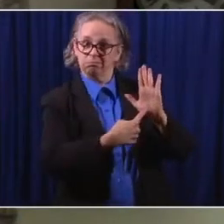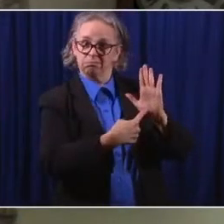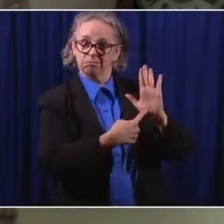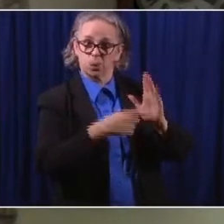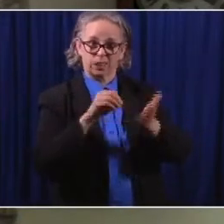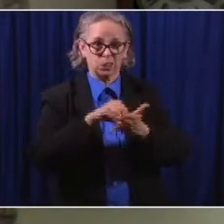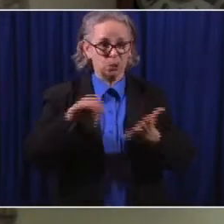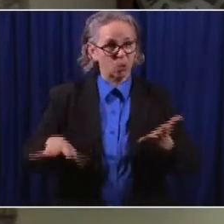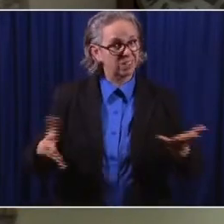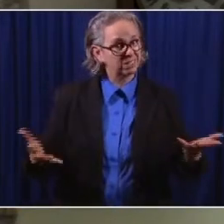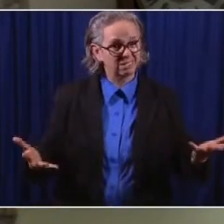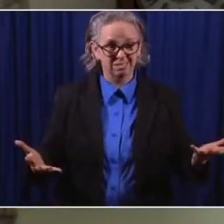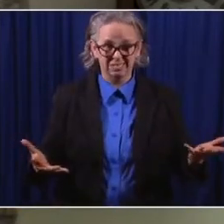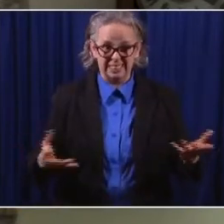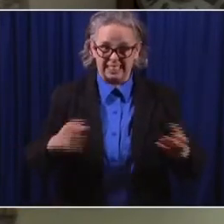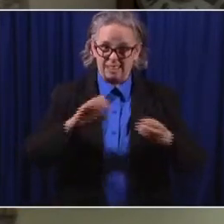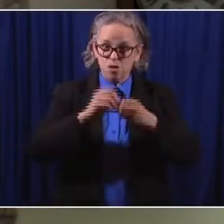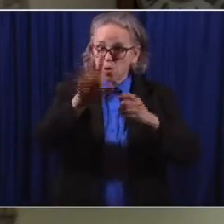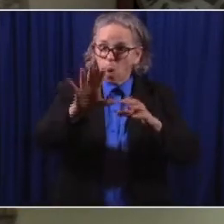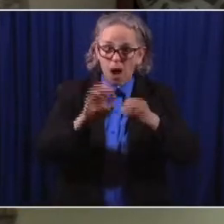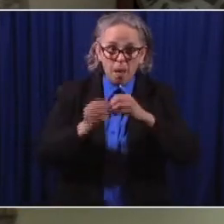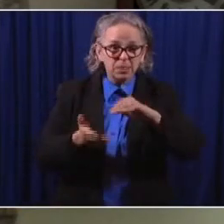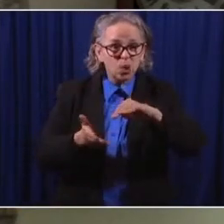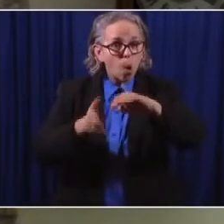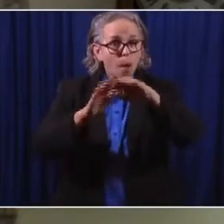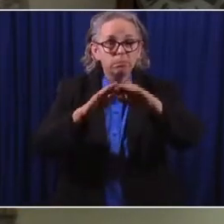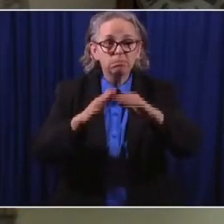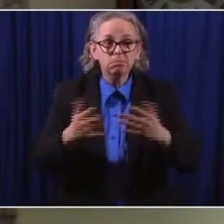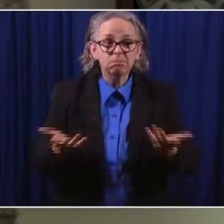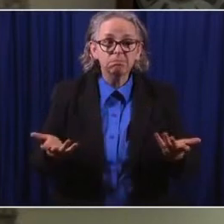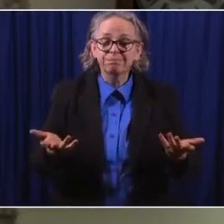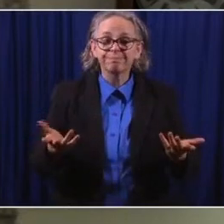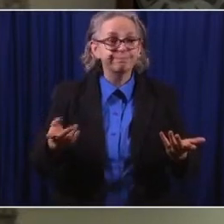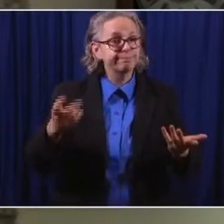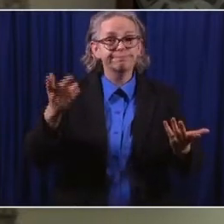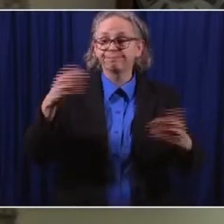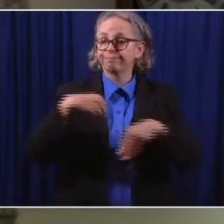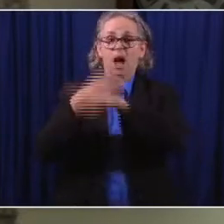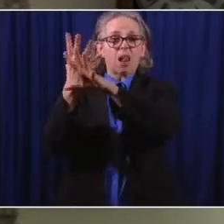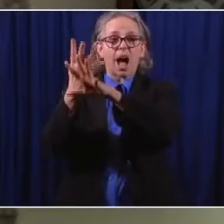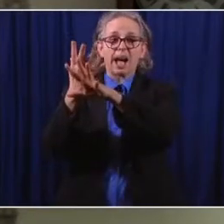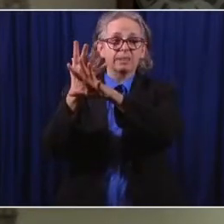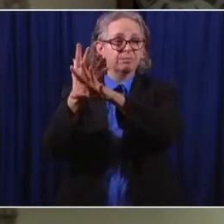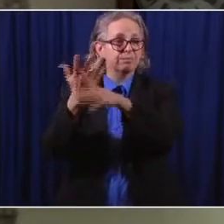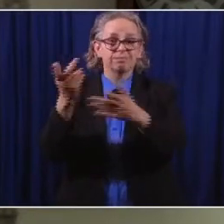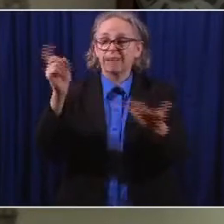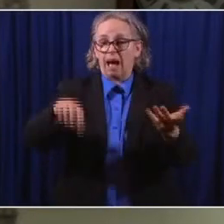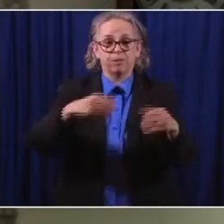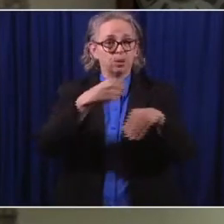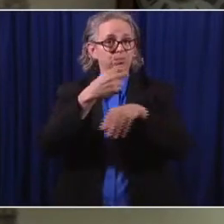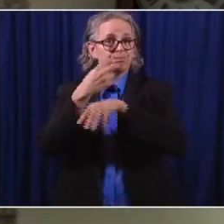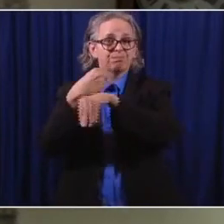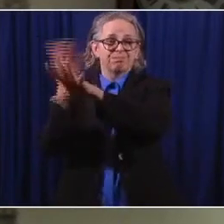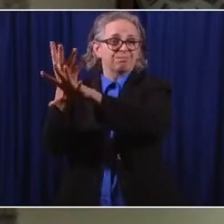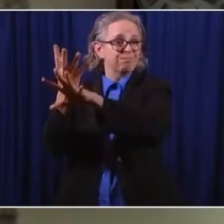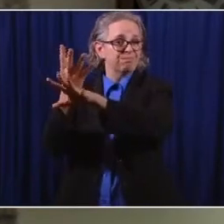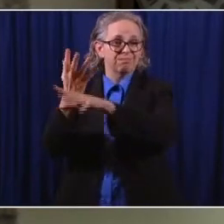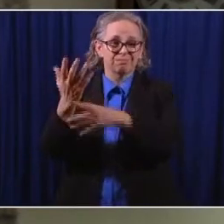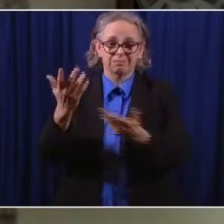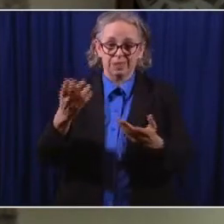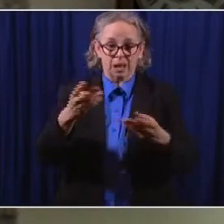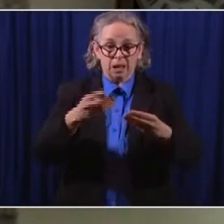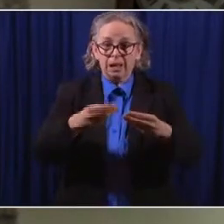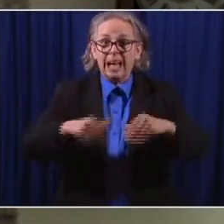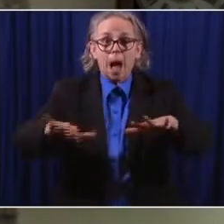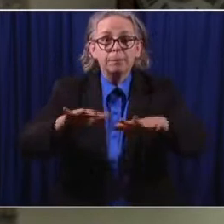some point, we're going to have to go totally remote. We won't be able to be in class. And, I think